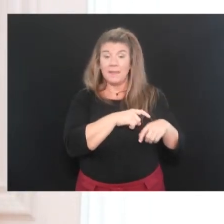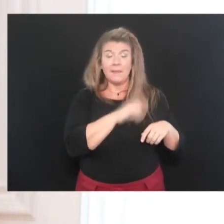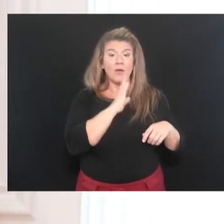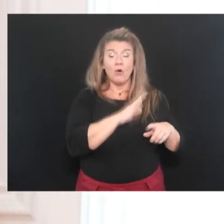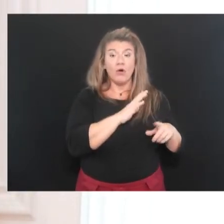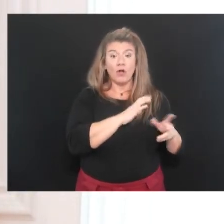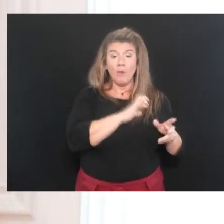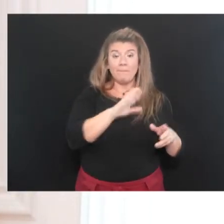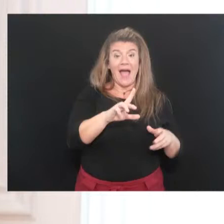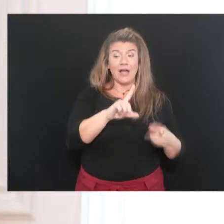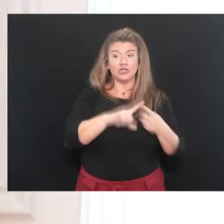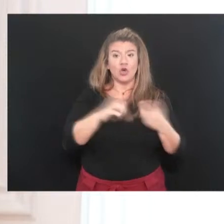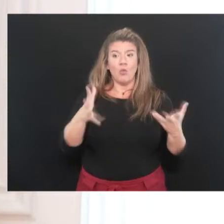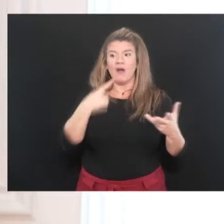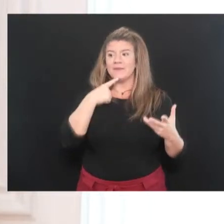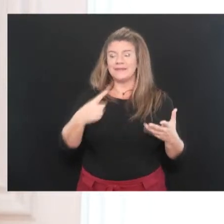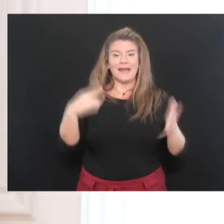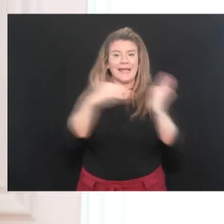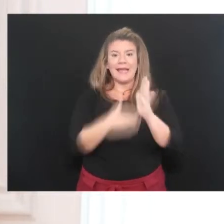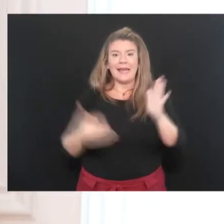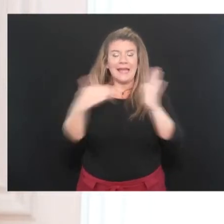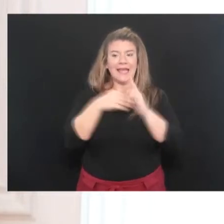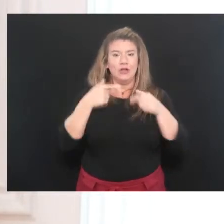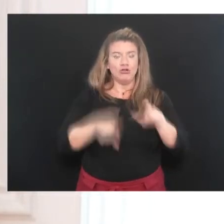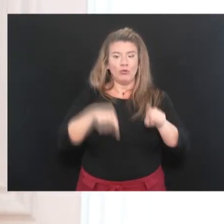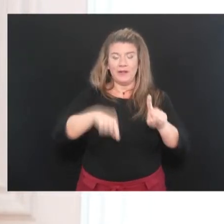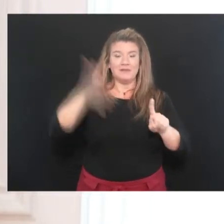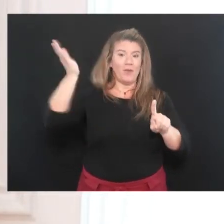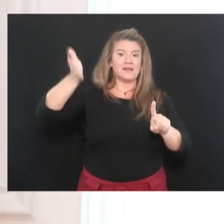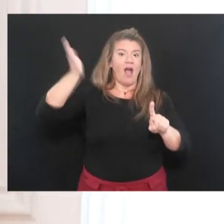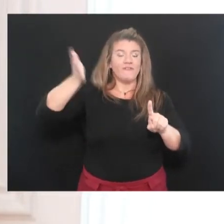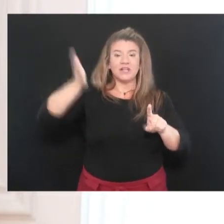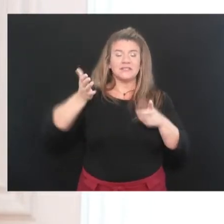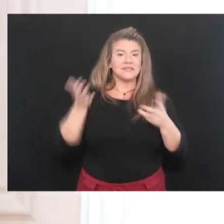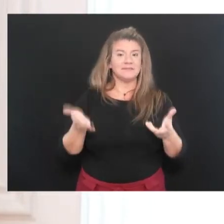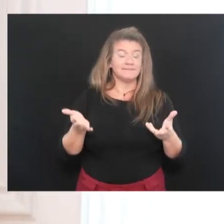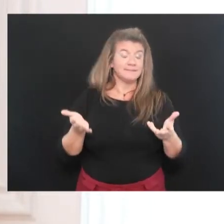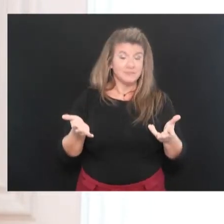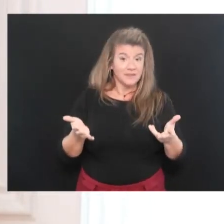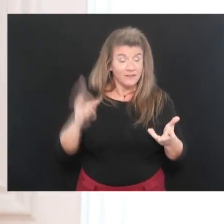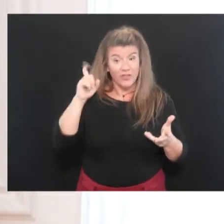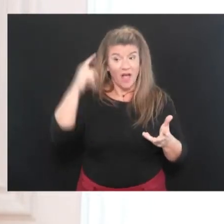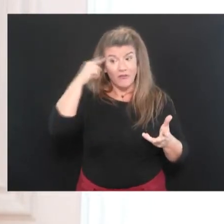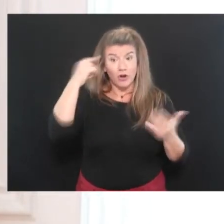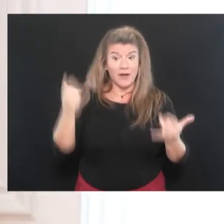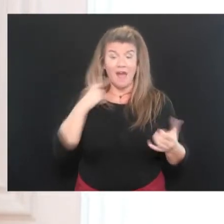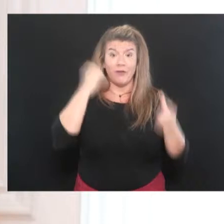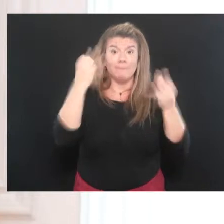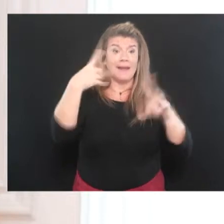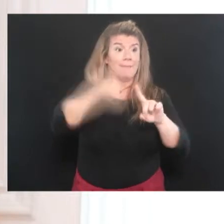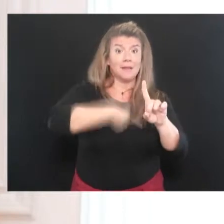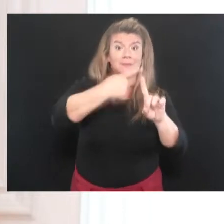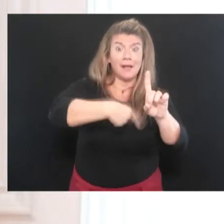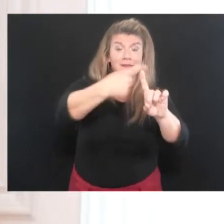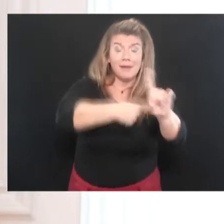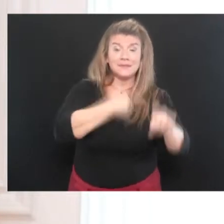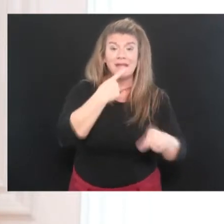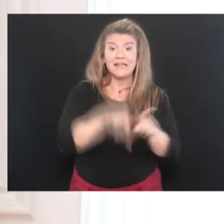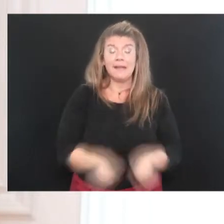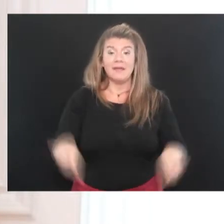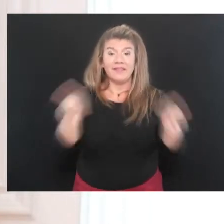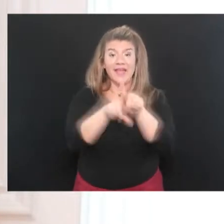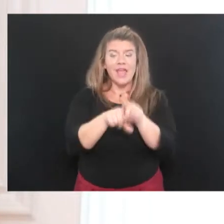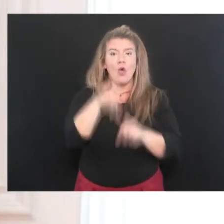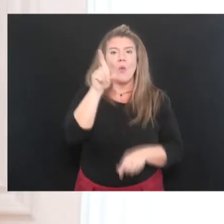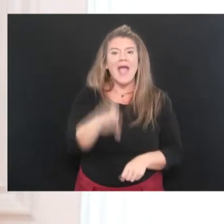we've been saying this entire press conference, or, and then for the governor for months upon months. We've